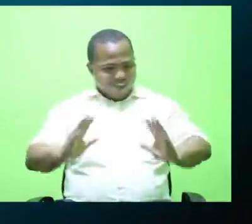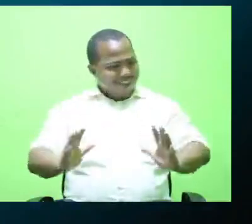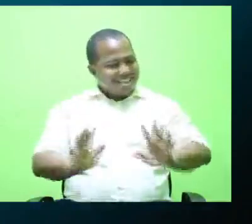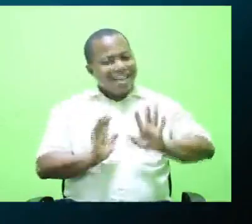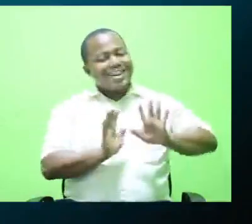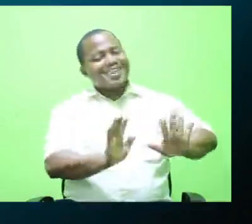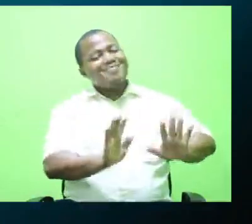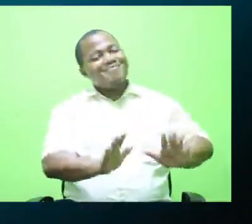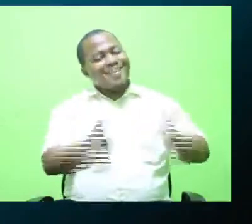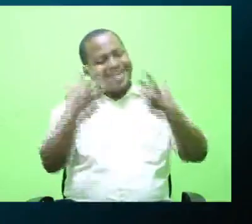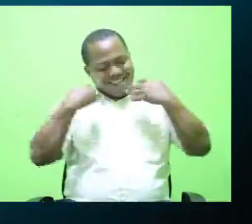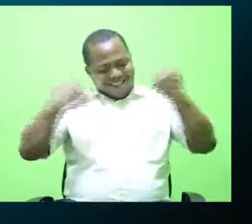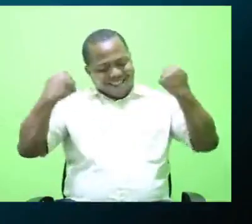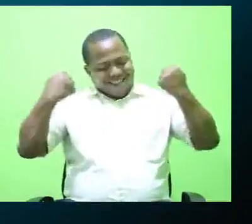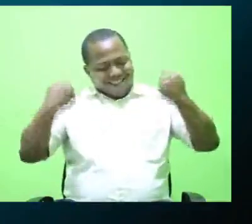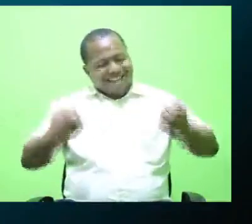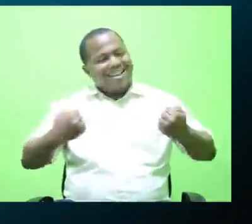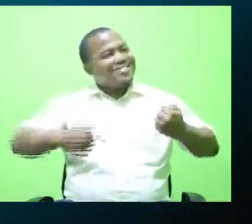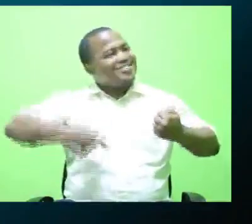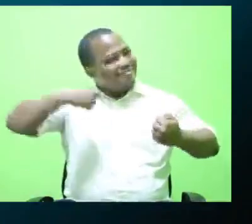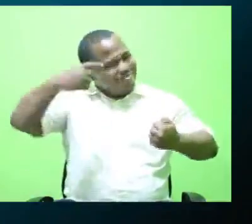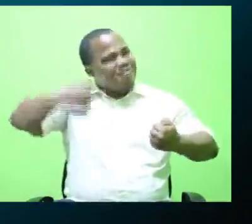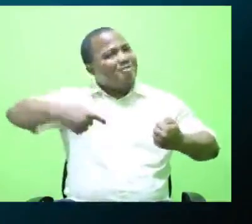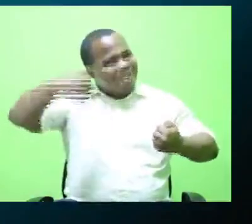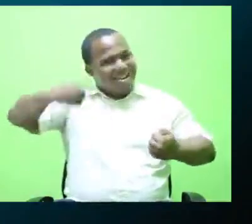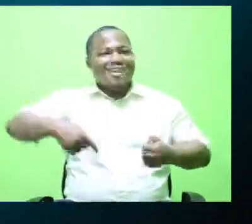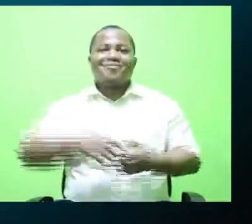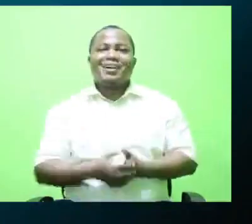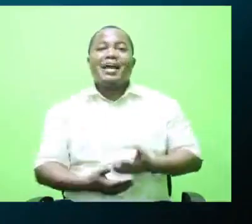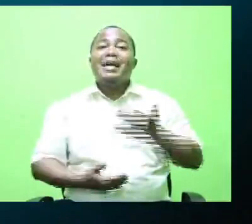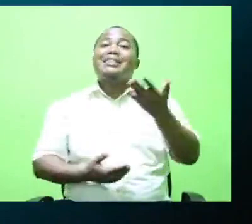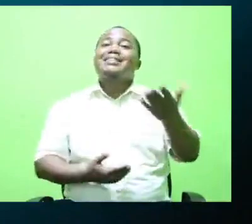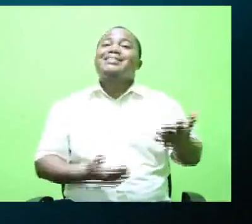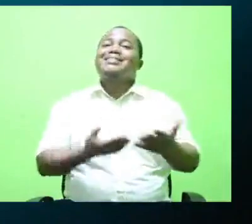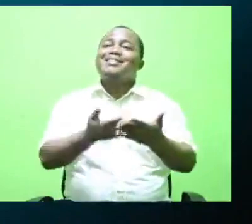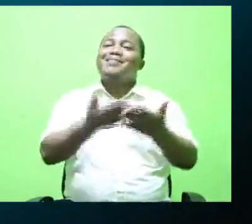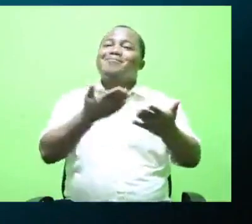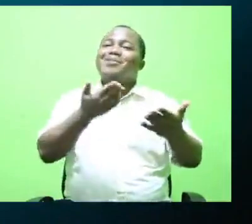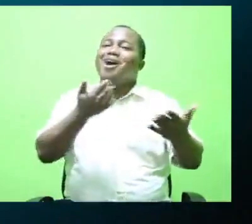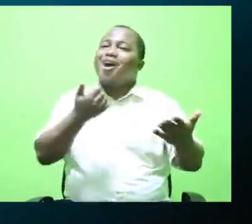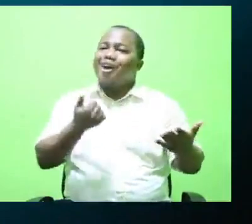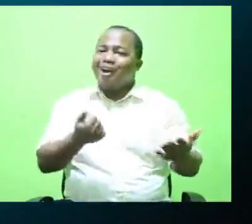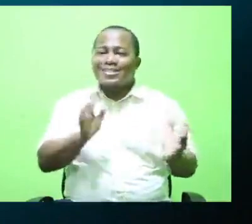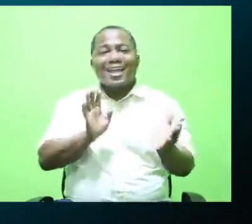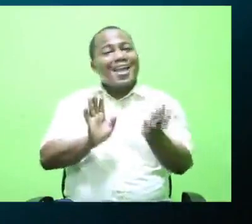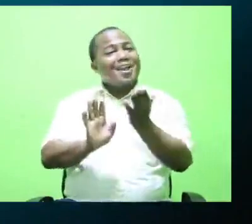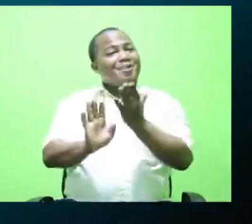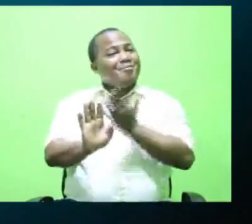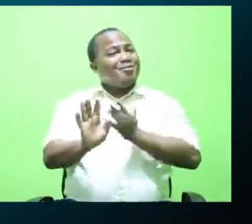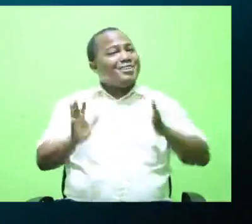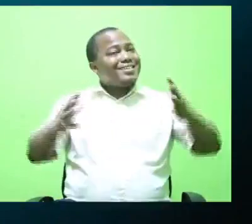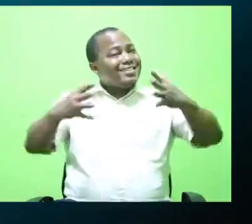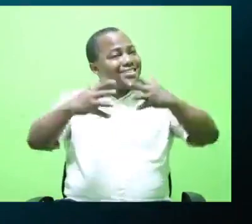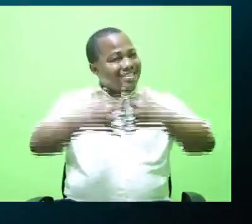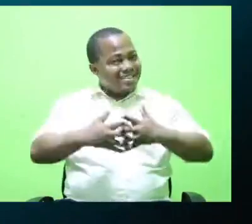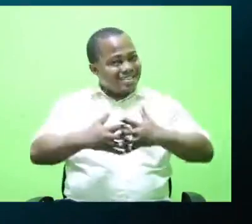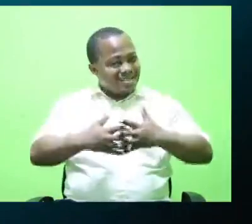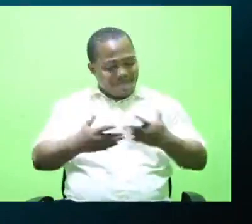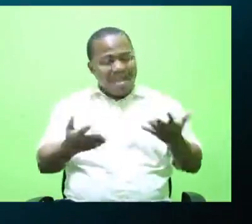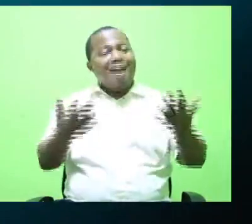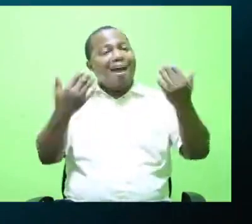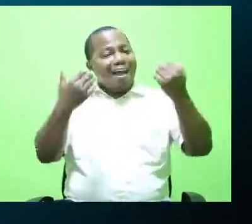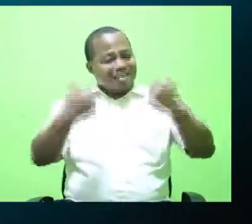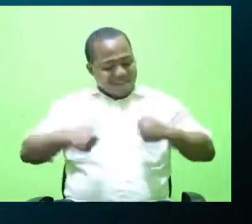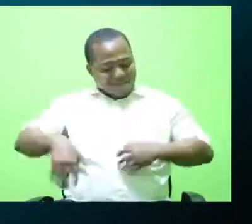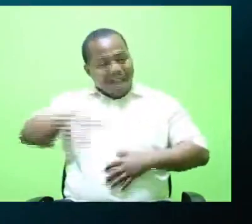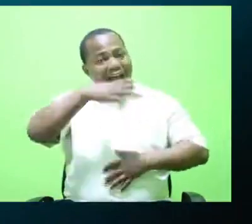remains healthy forever. This is because the immune system